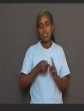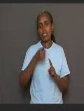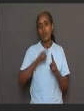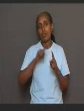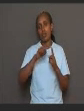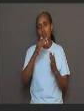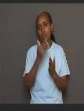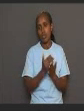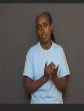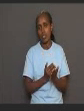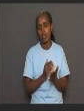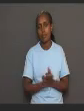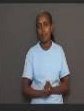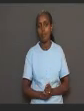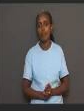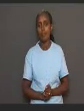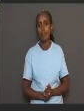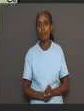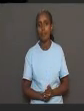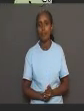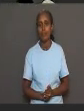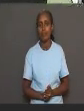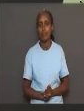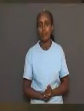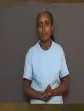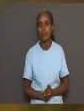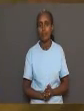let's get back to our lesson.